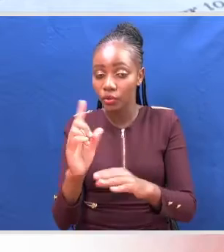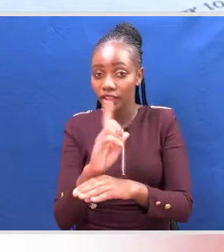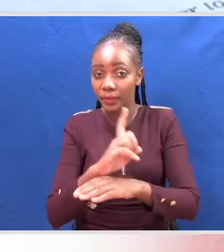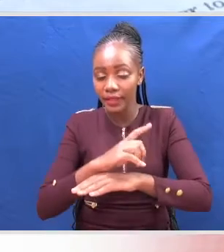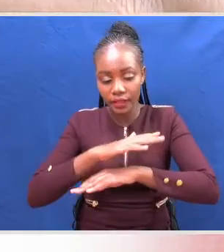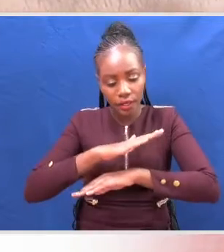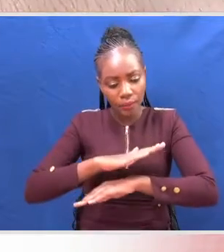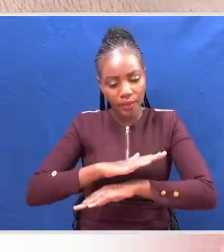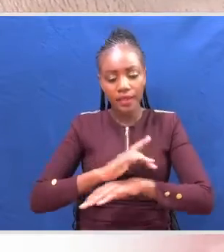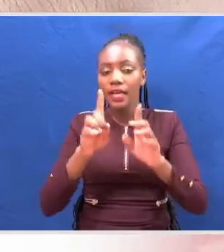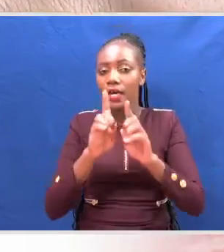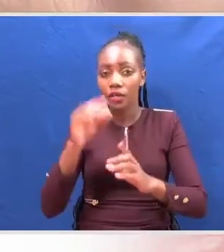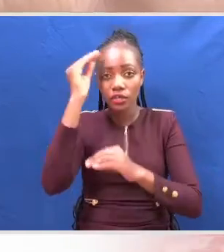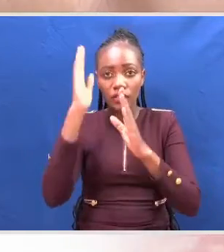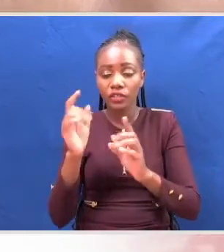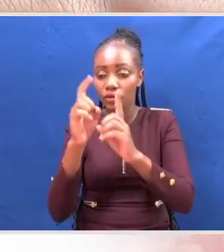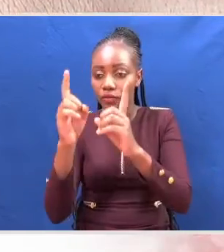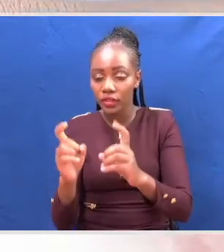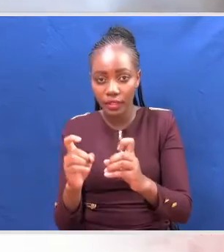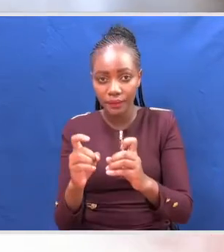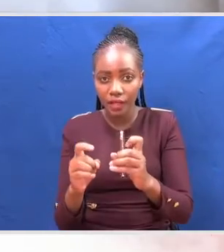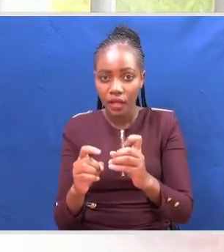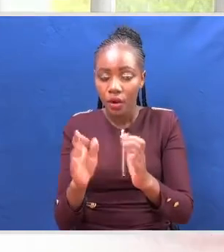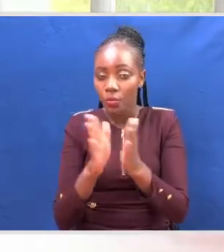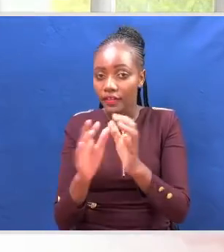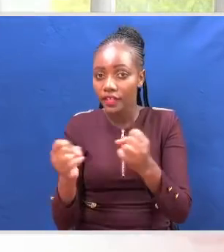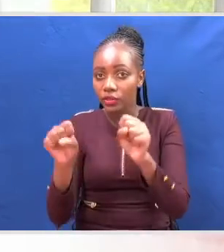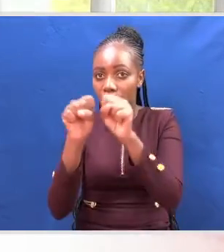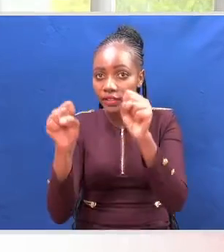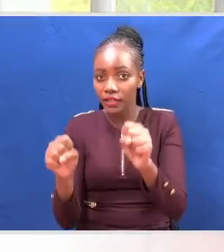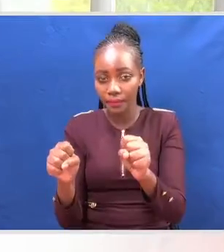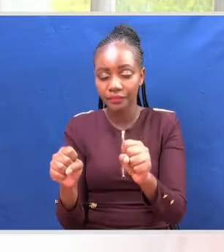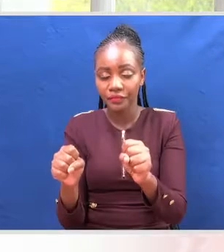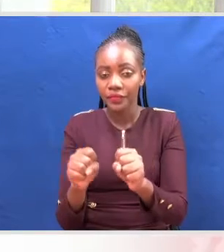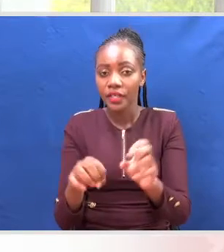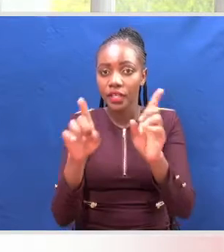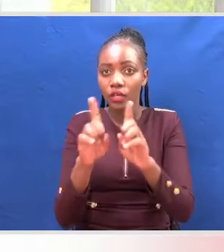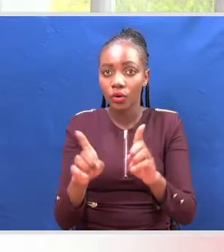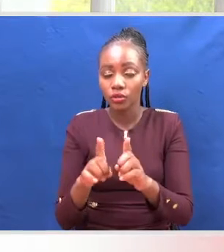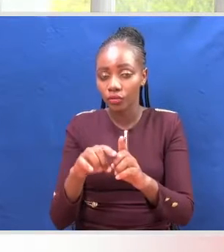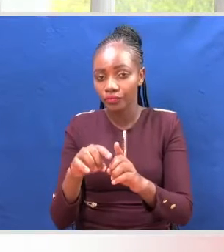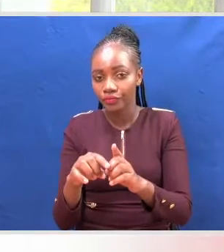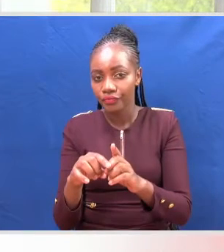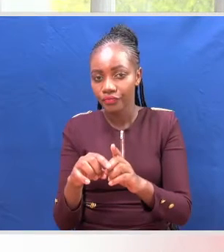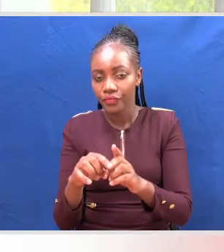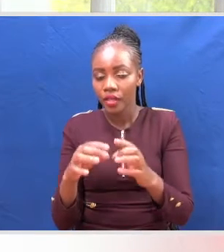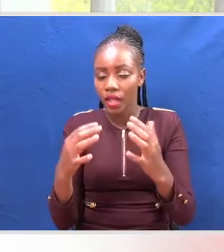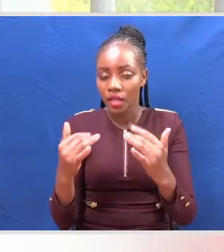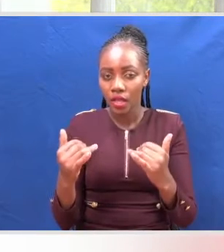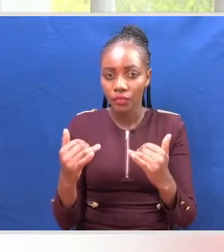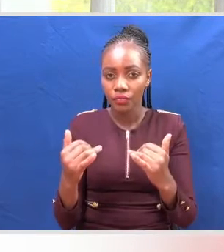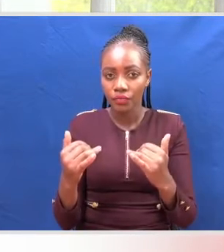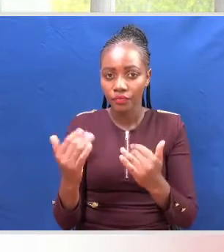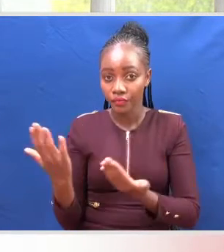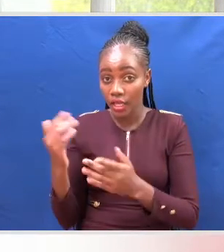The pupils are being assessed in the age-based curriculum, otherwise known as regular, and the stage-based curriculum. The donkeys then rush